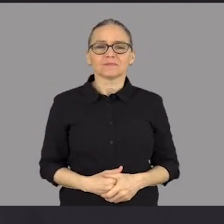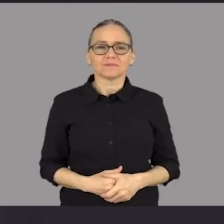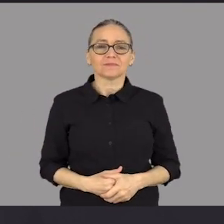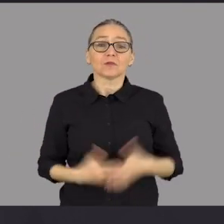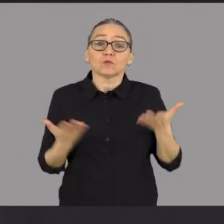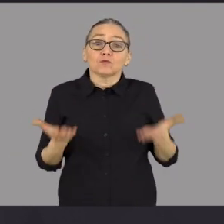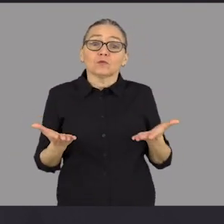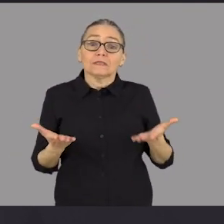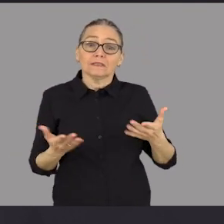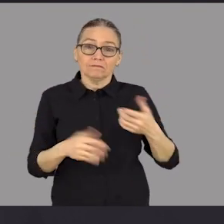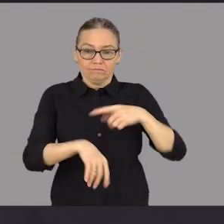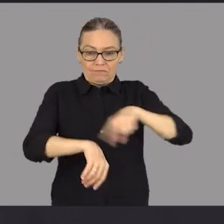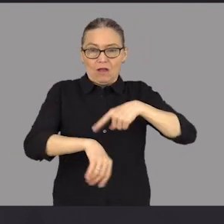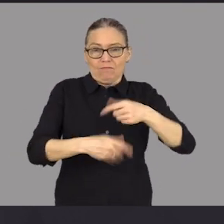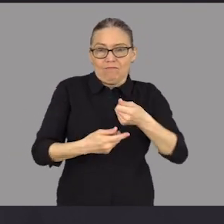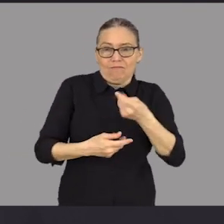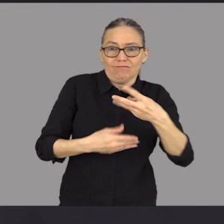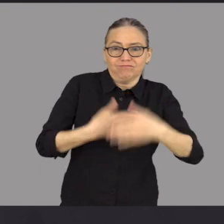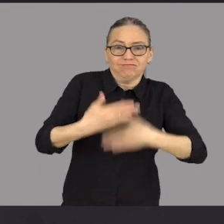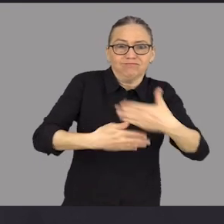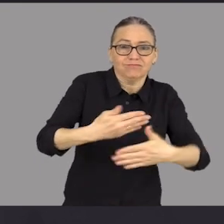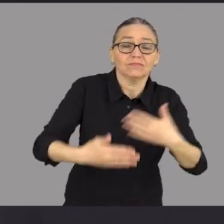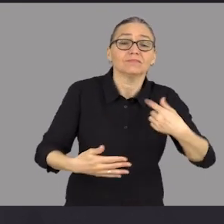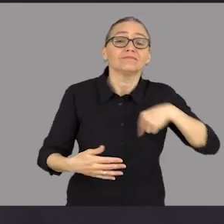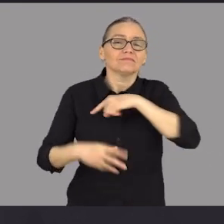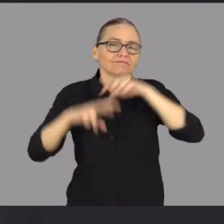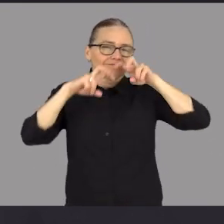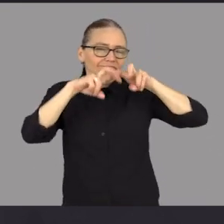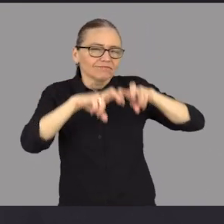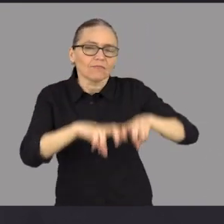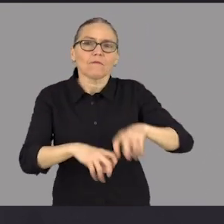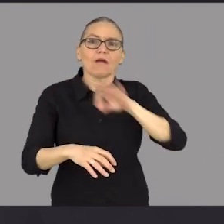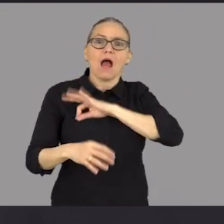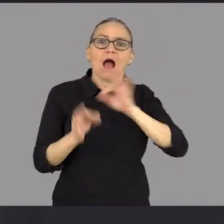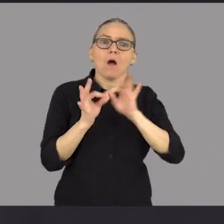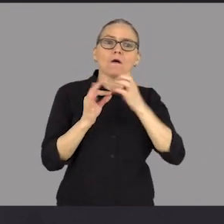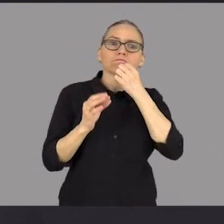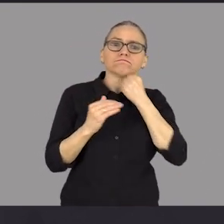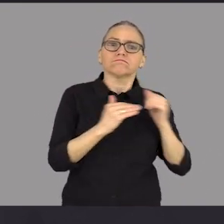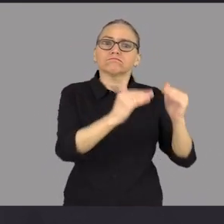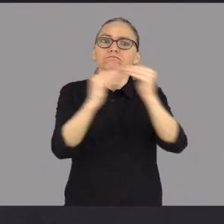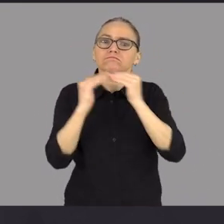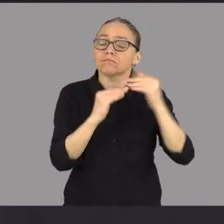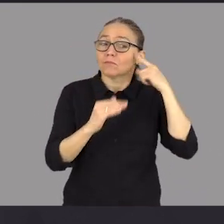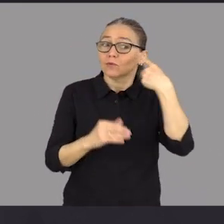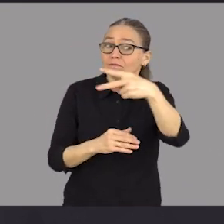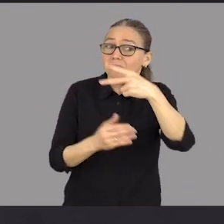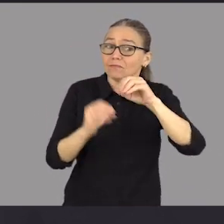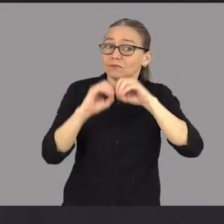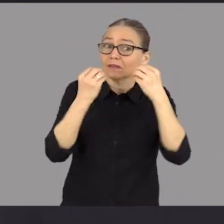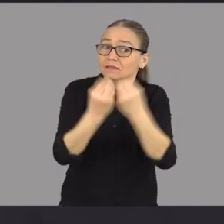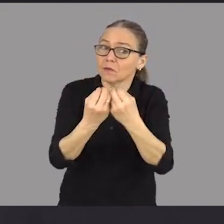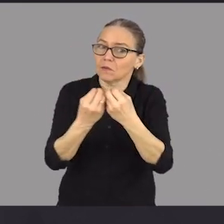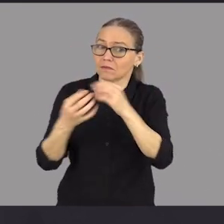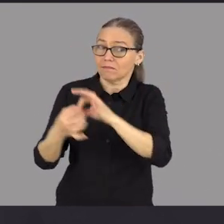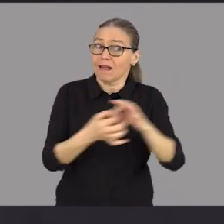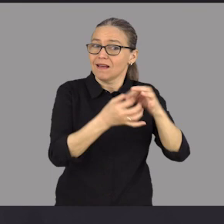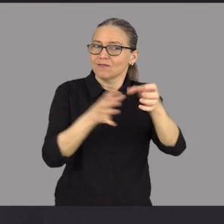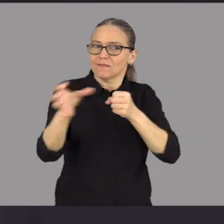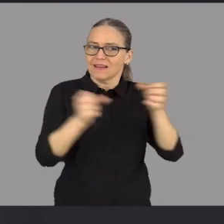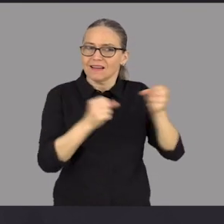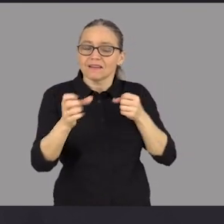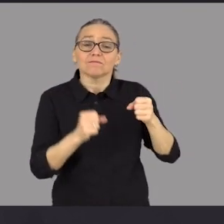During our time together today, we will explore the value of inclusive organizational practices around